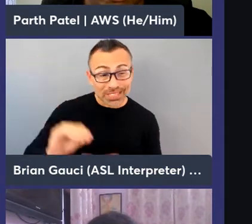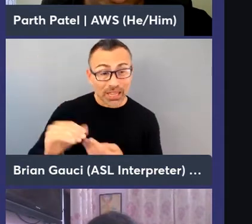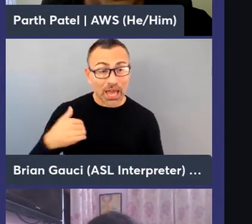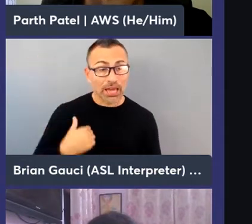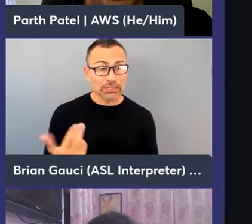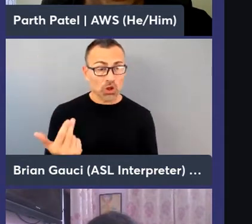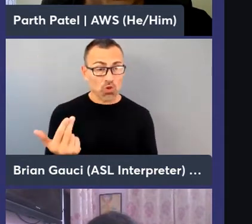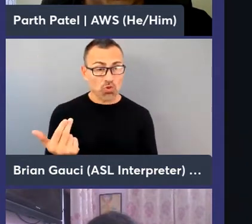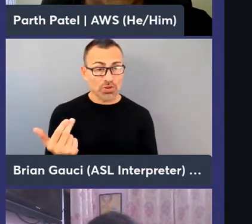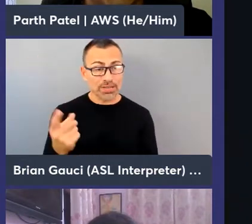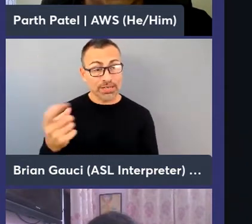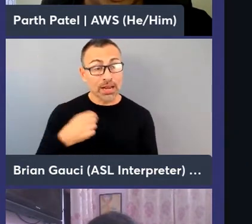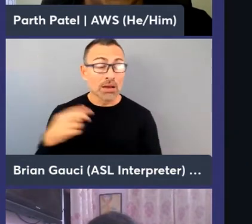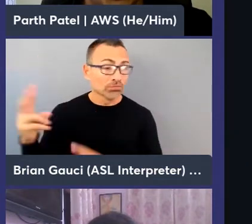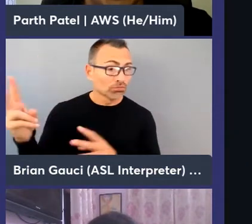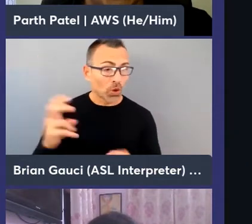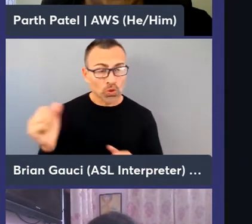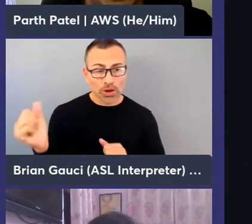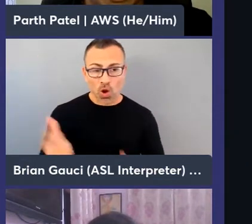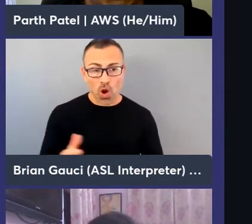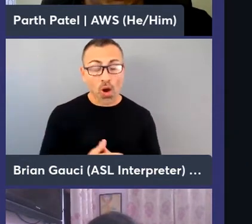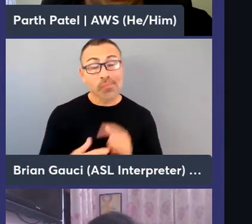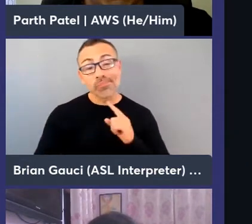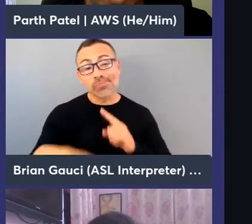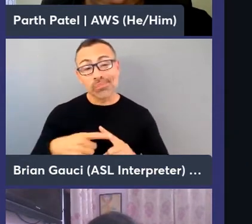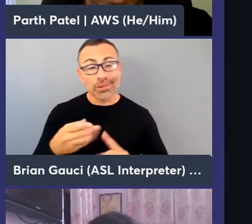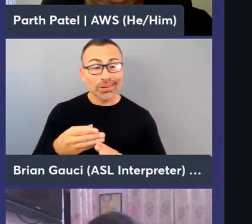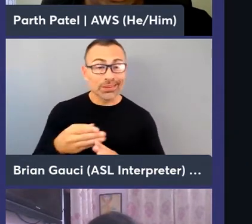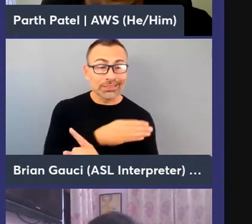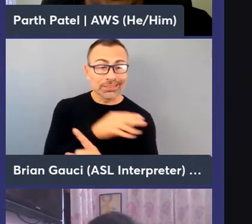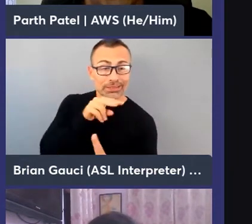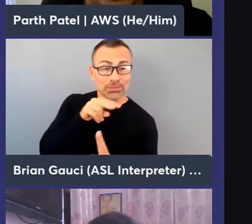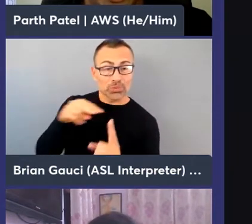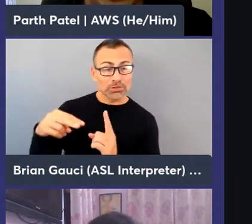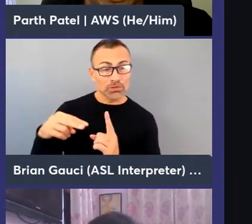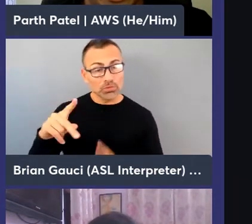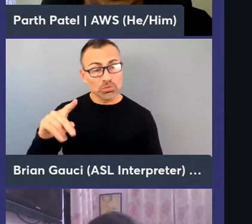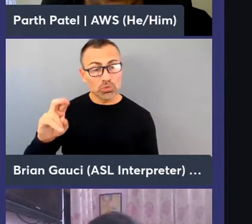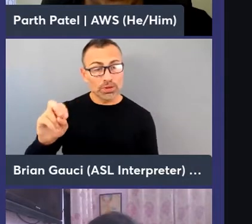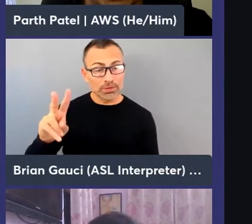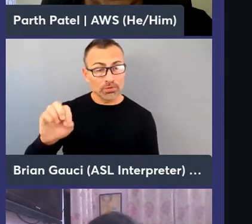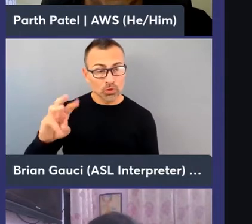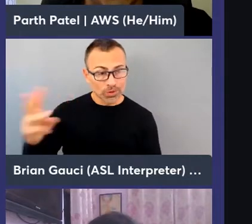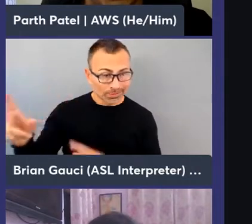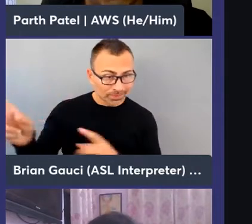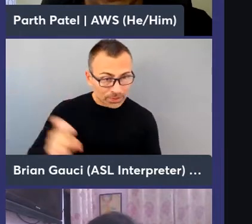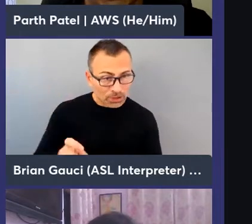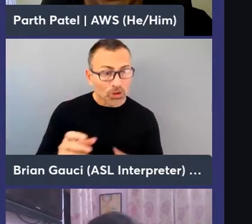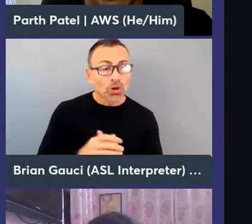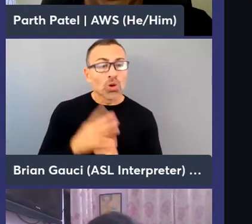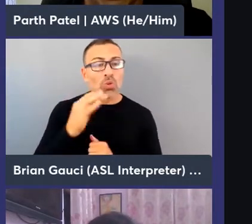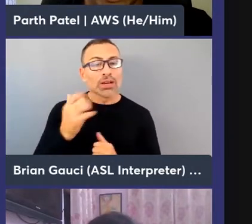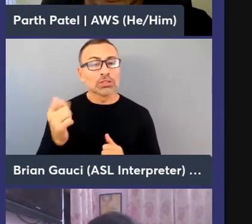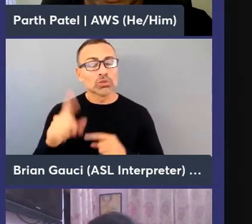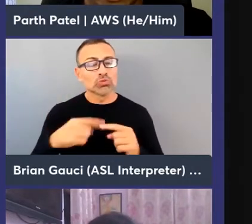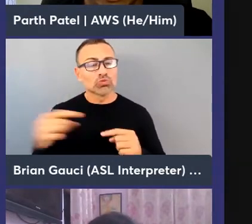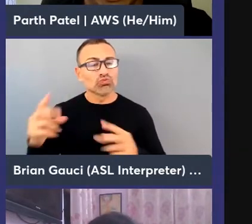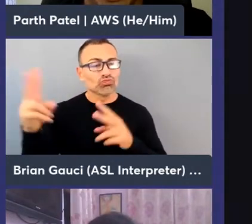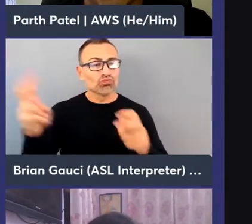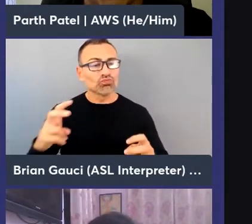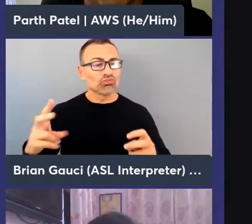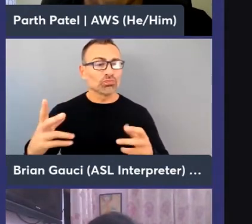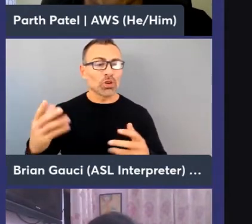also downloading the preview so that when we download the file, you can get all this preview available. So